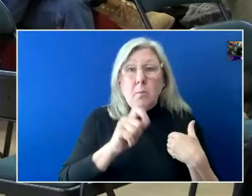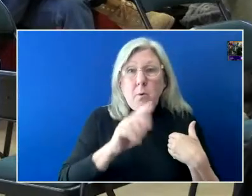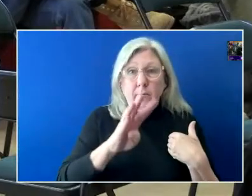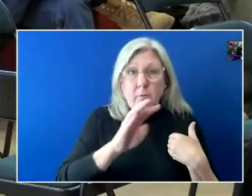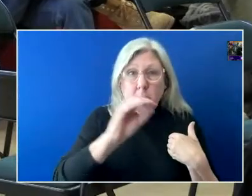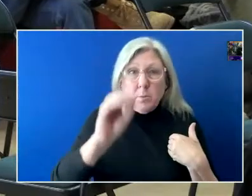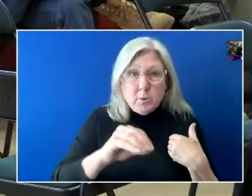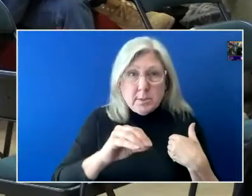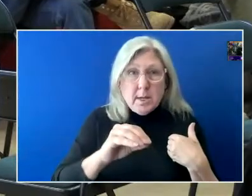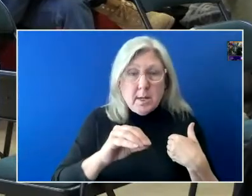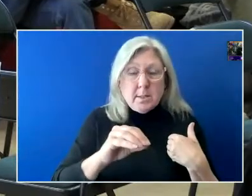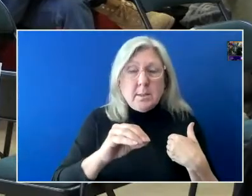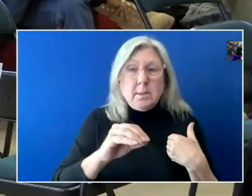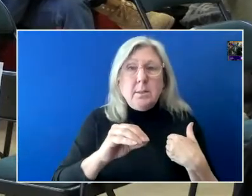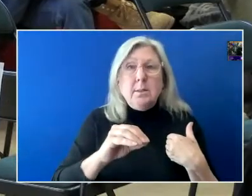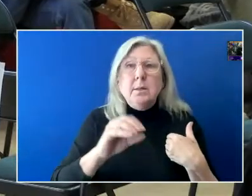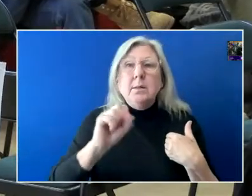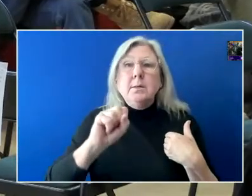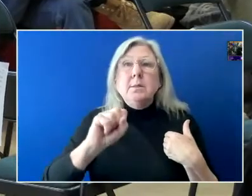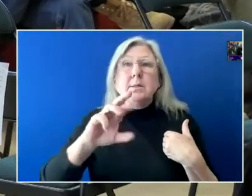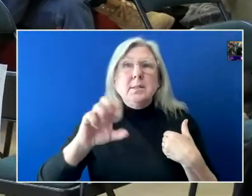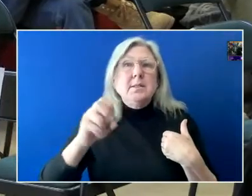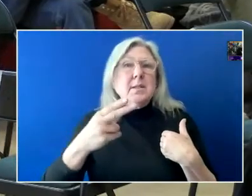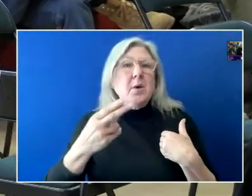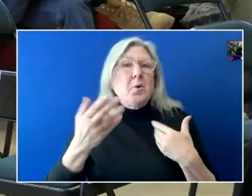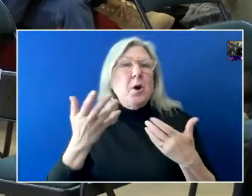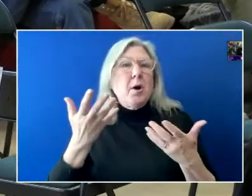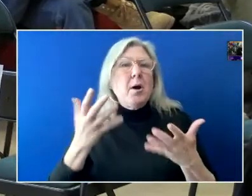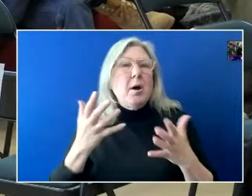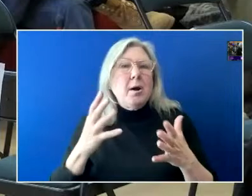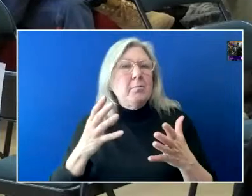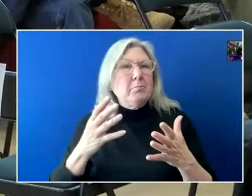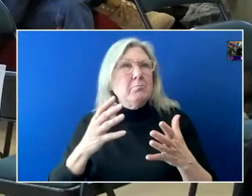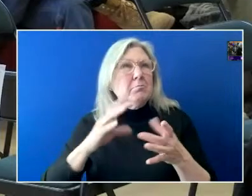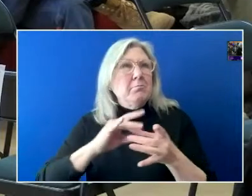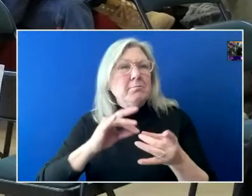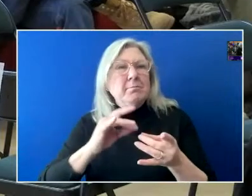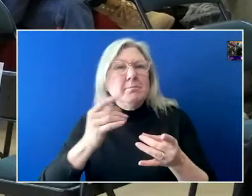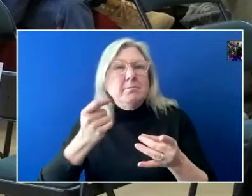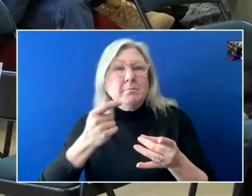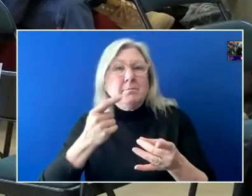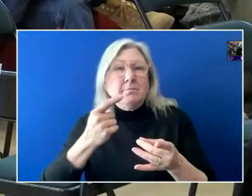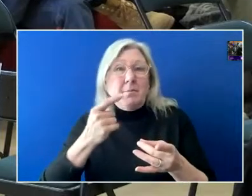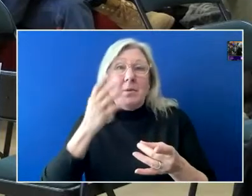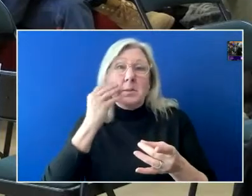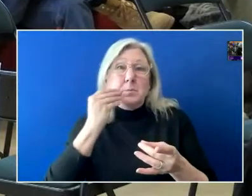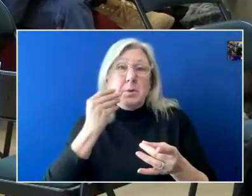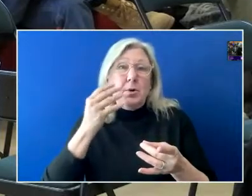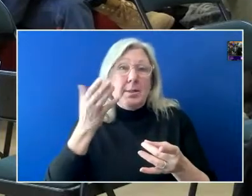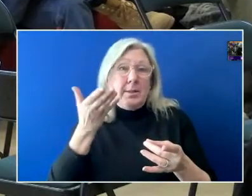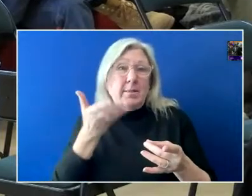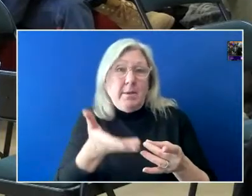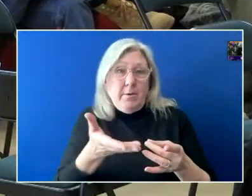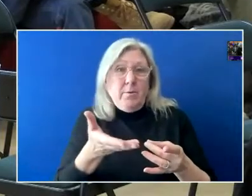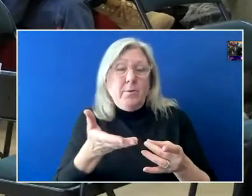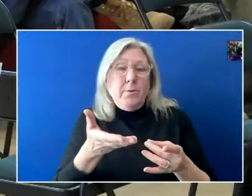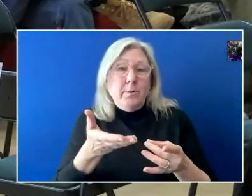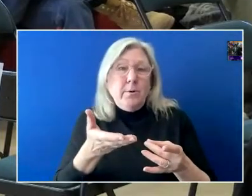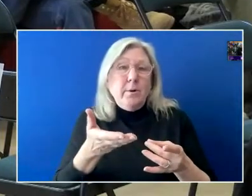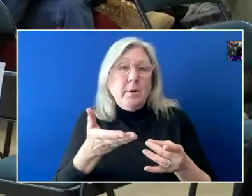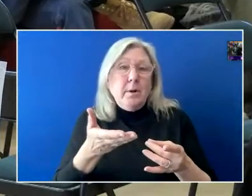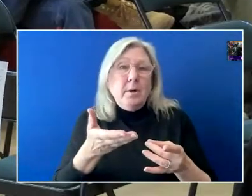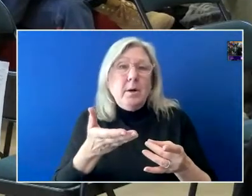um Sarah kind of uh you know alluded to what we went through there um the year